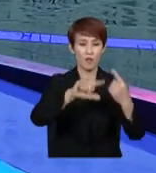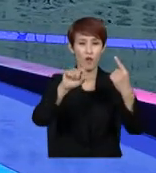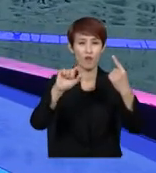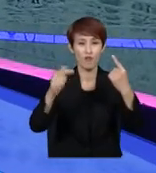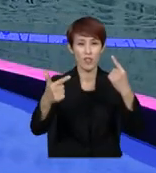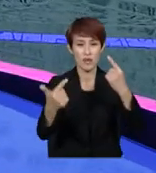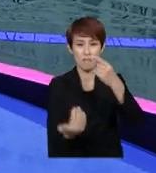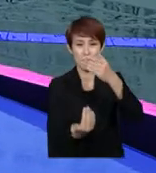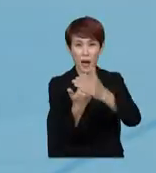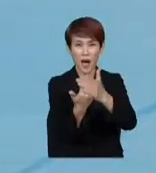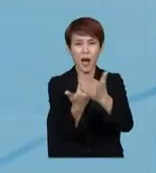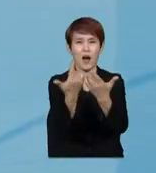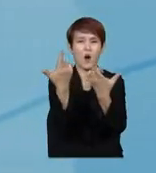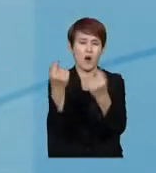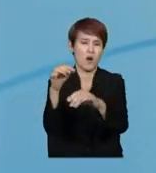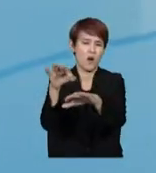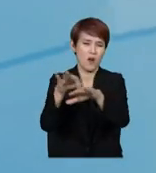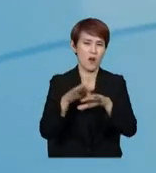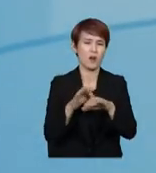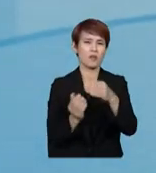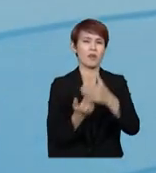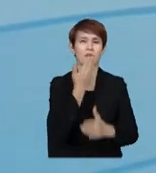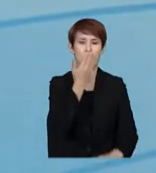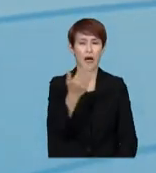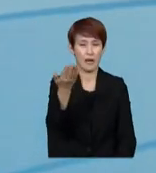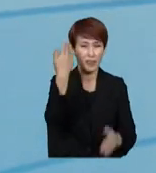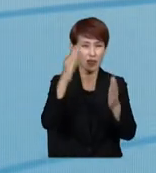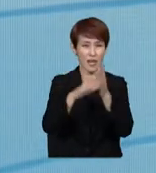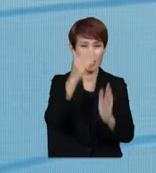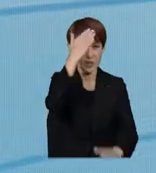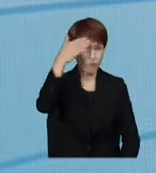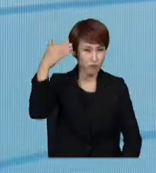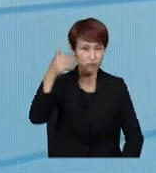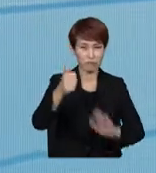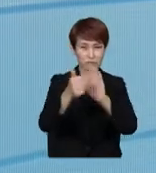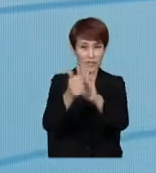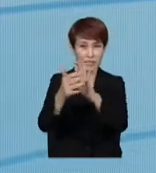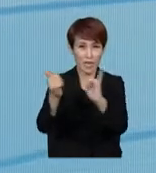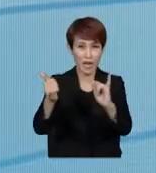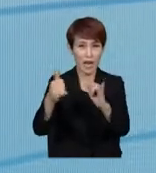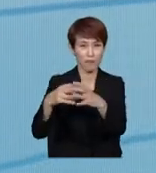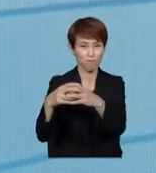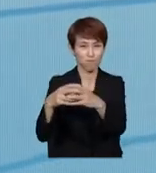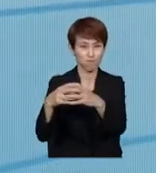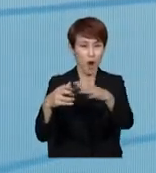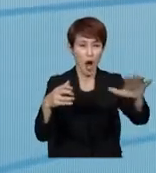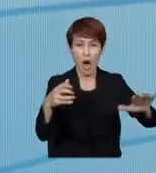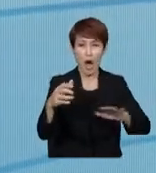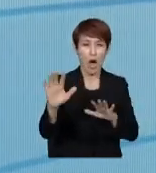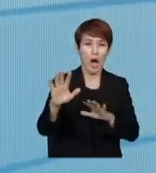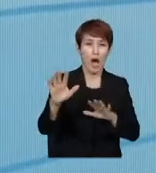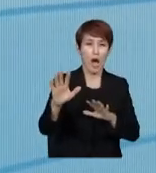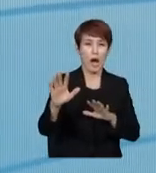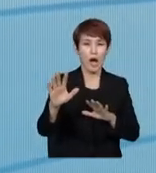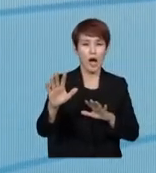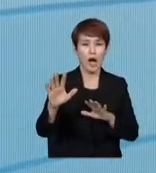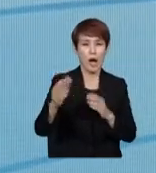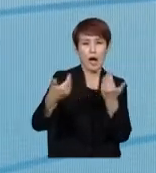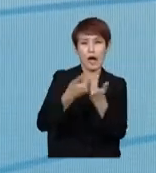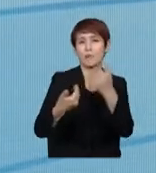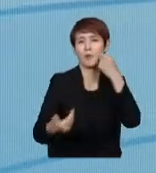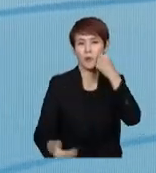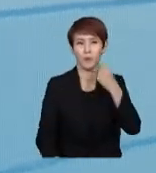to restrain Trump and his supporters. Okay, allow me to move on swiftly to three